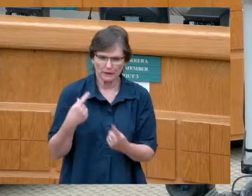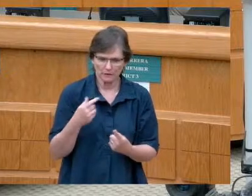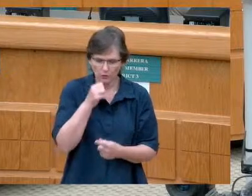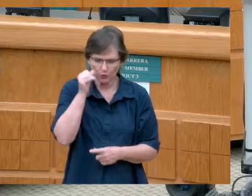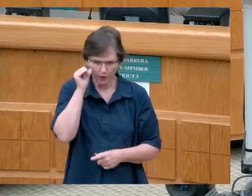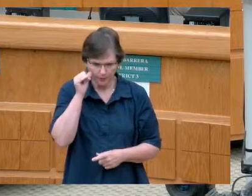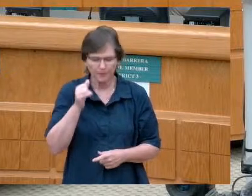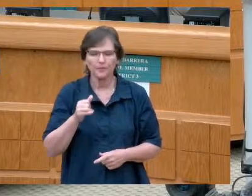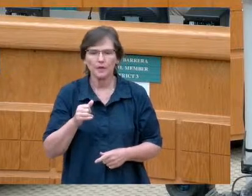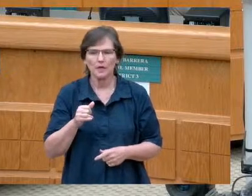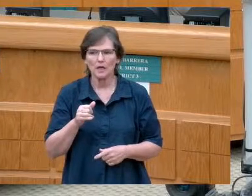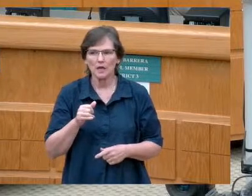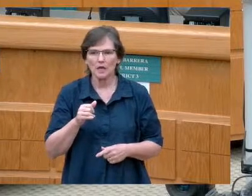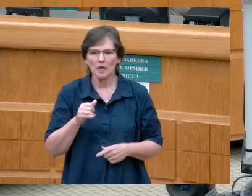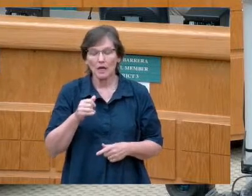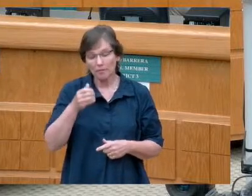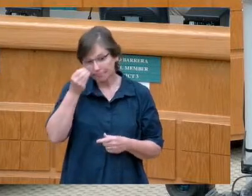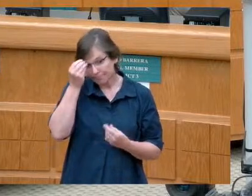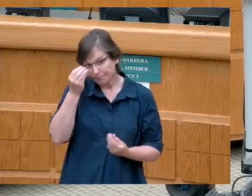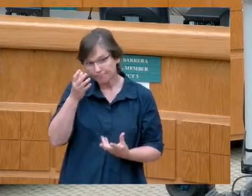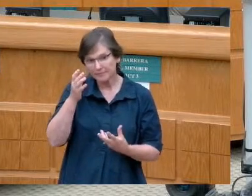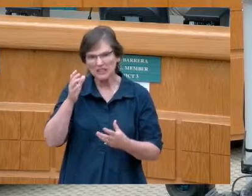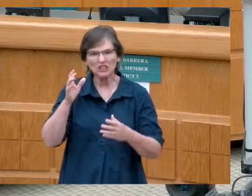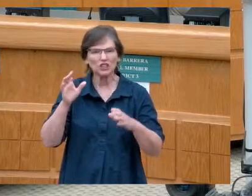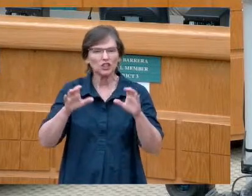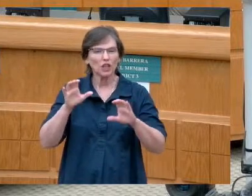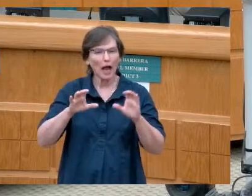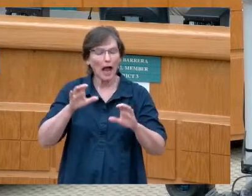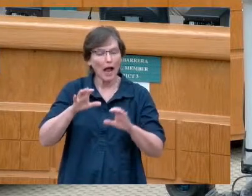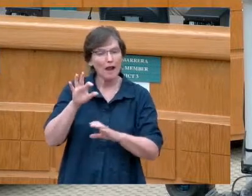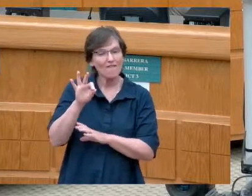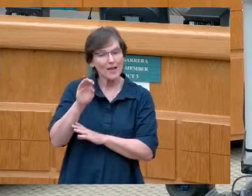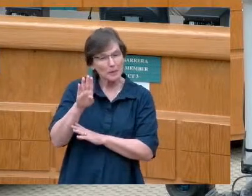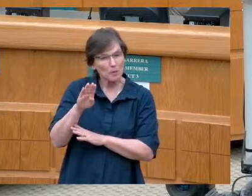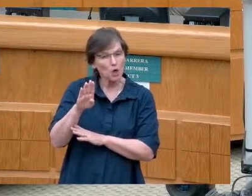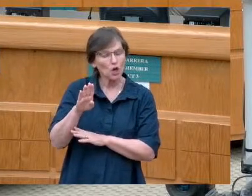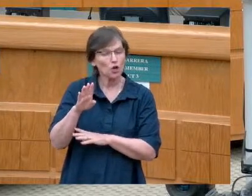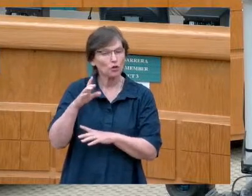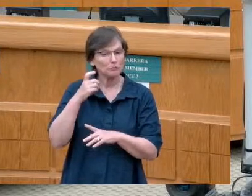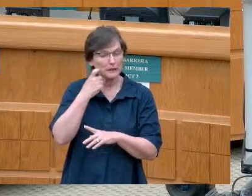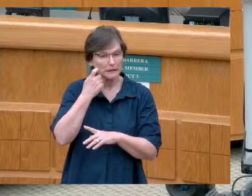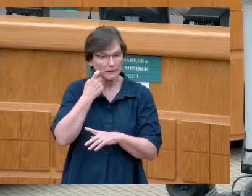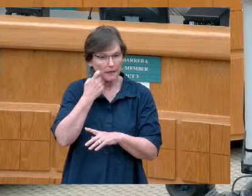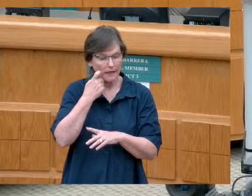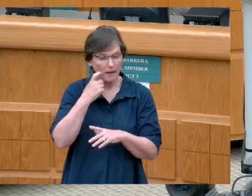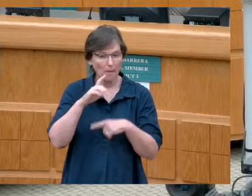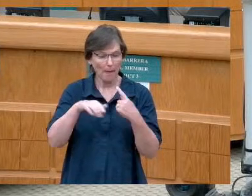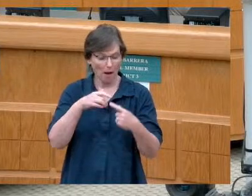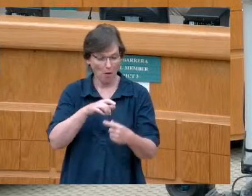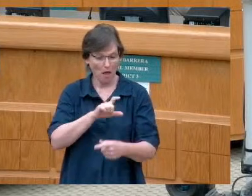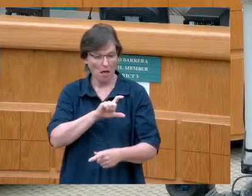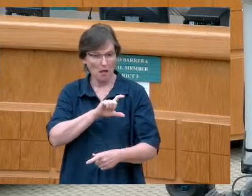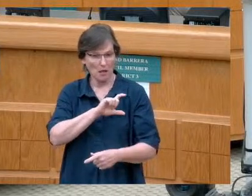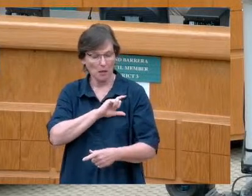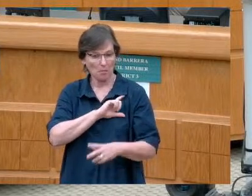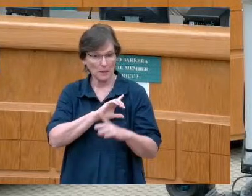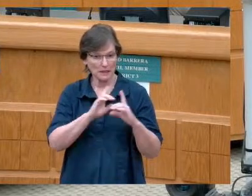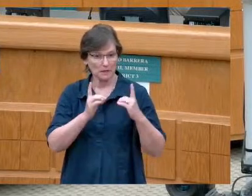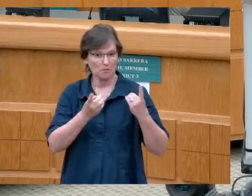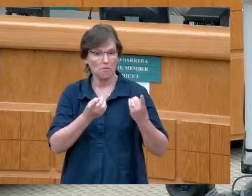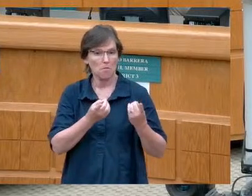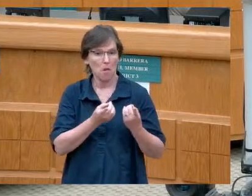yesterday on Facebook. We were chatting about the police, our police department